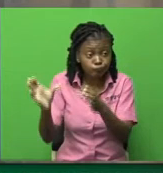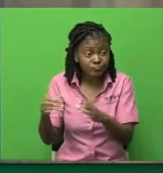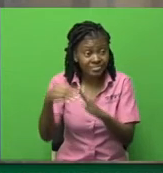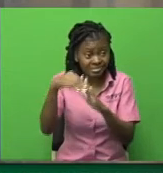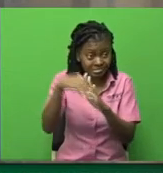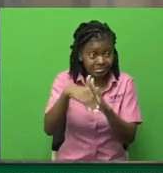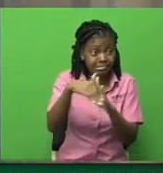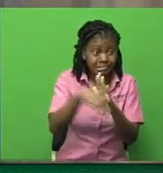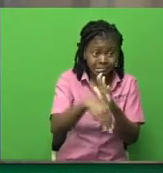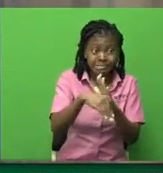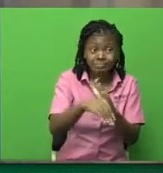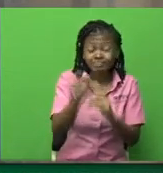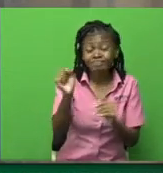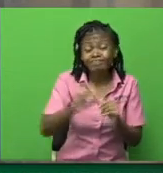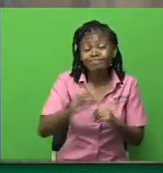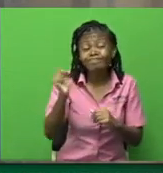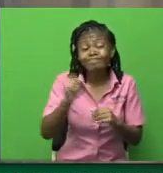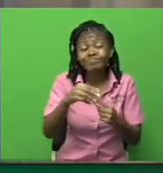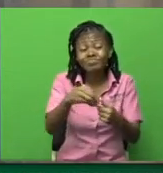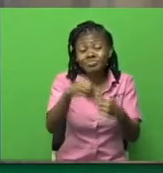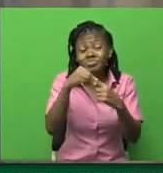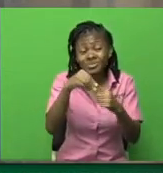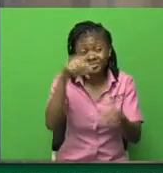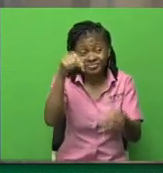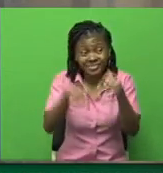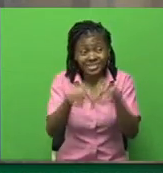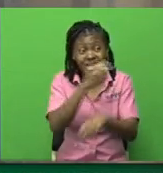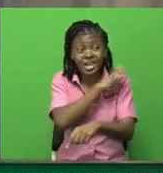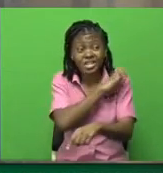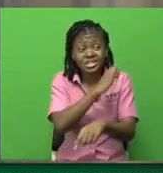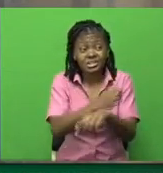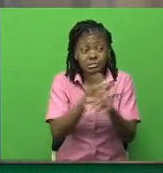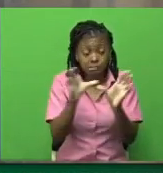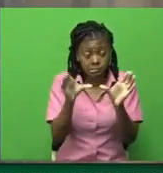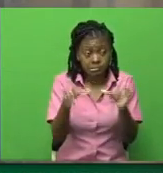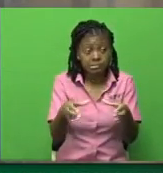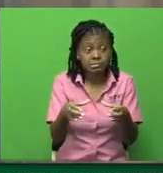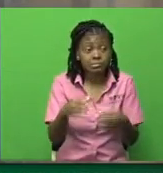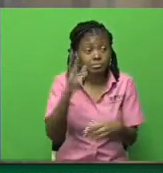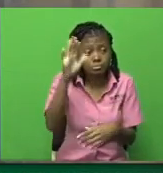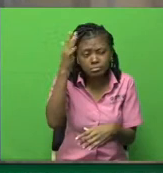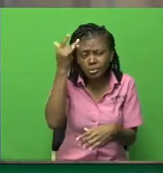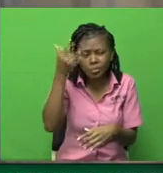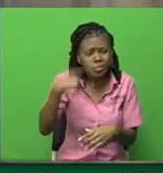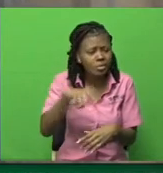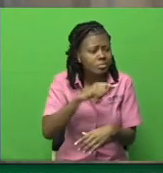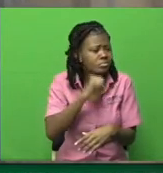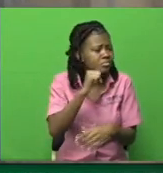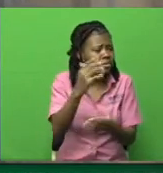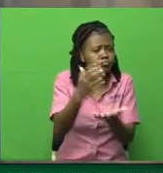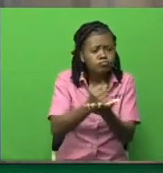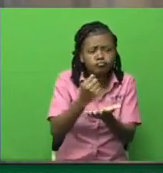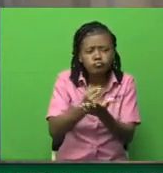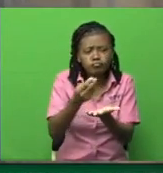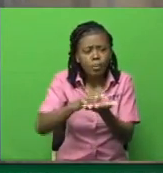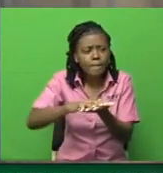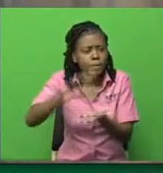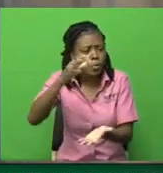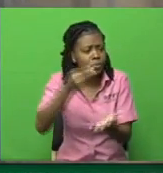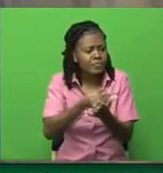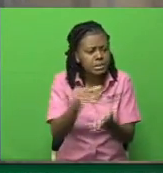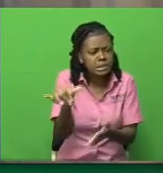sector why is our Revenue not back to its highest levels in spite of the highest price